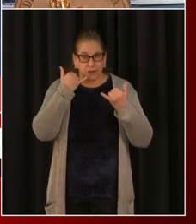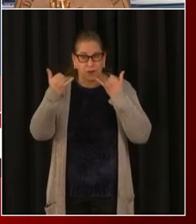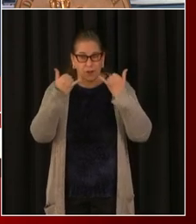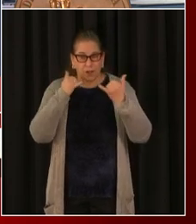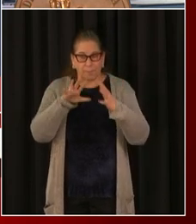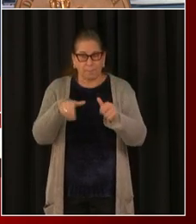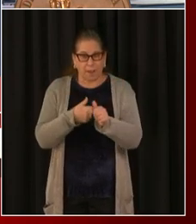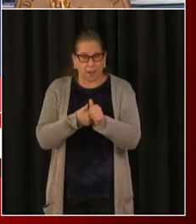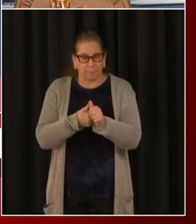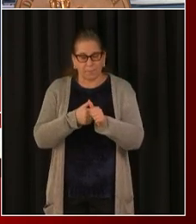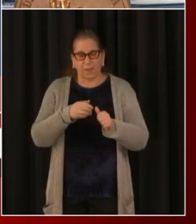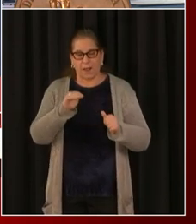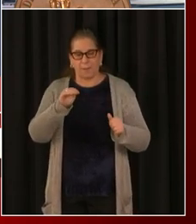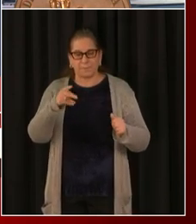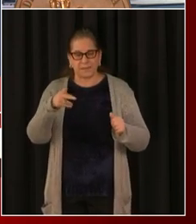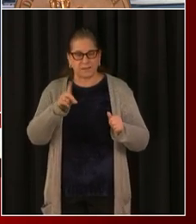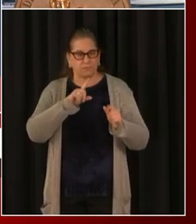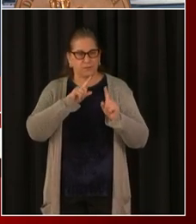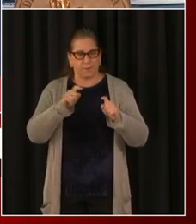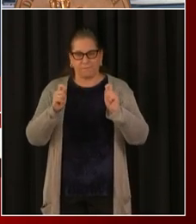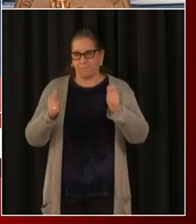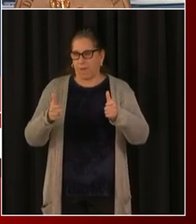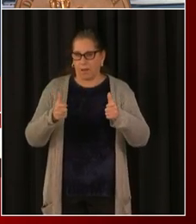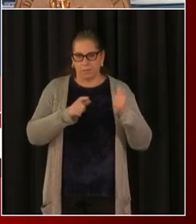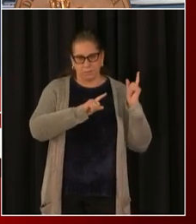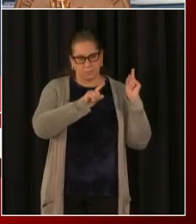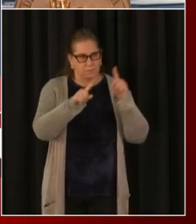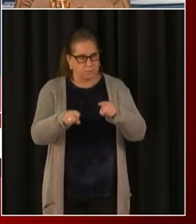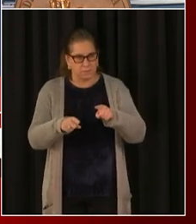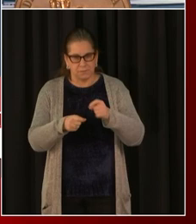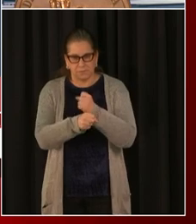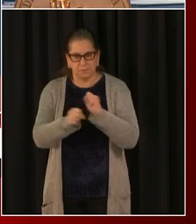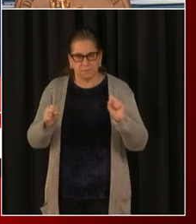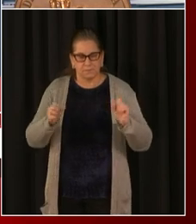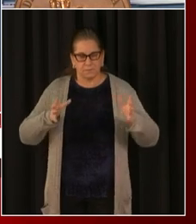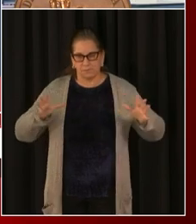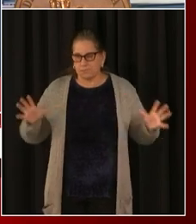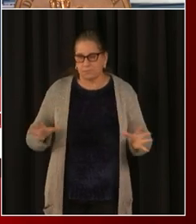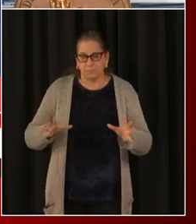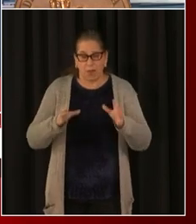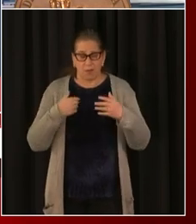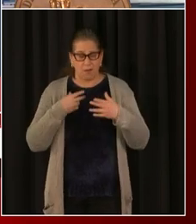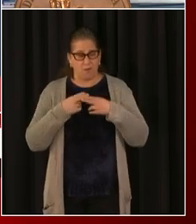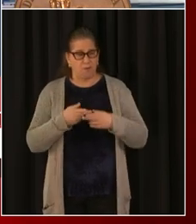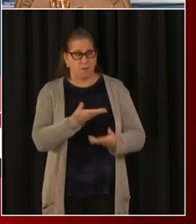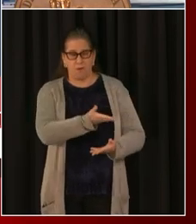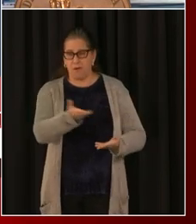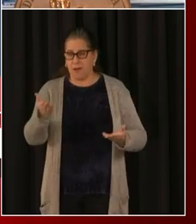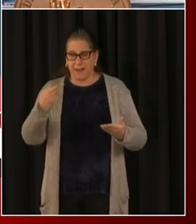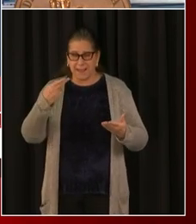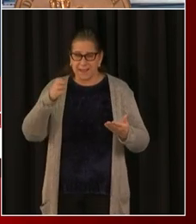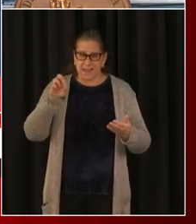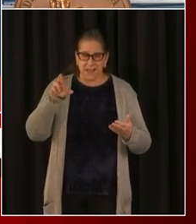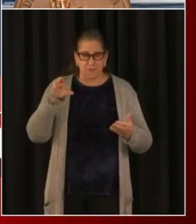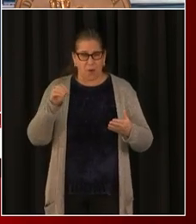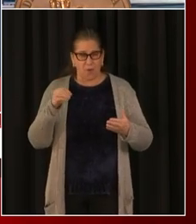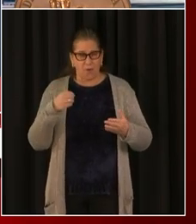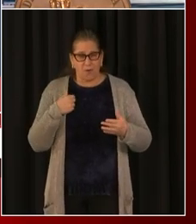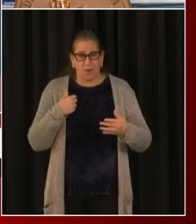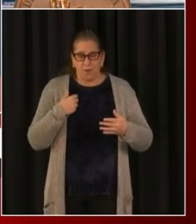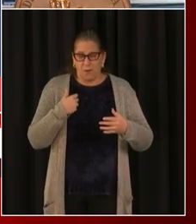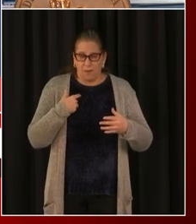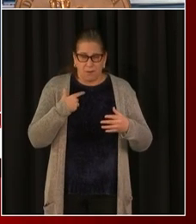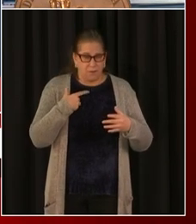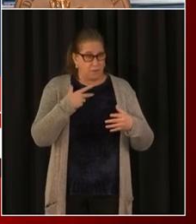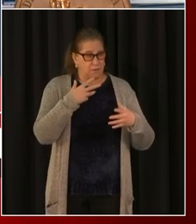called a lot of names in 2020, but today our city rightfully calls them heroes. I want to also